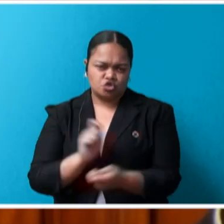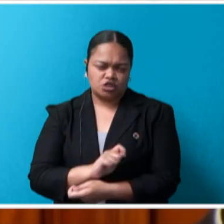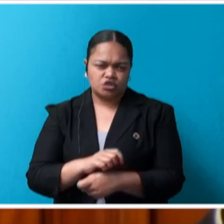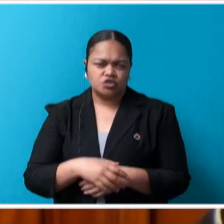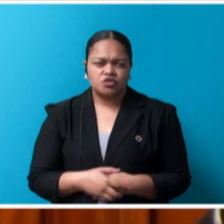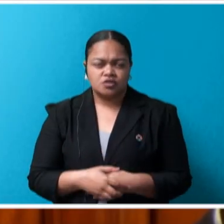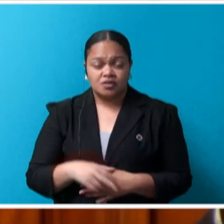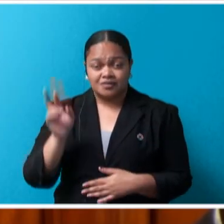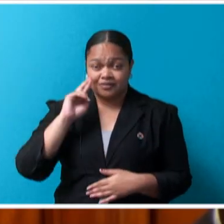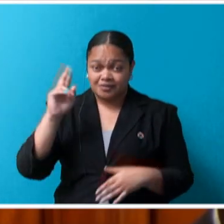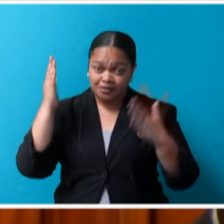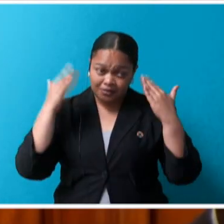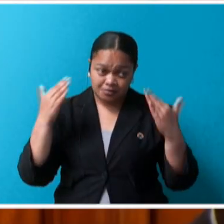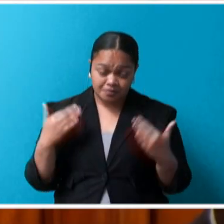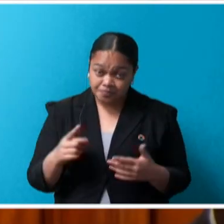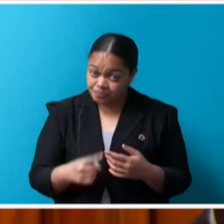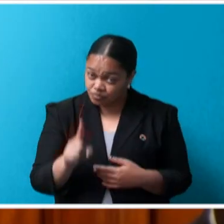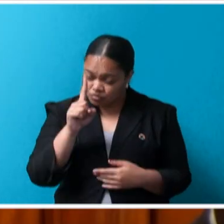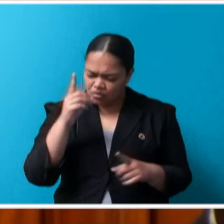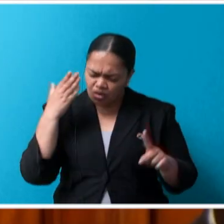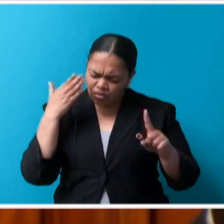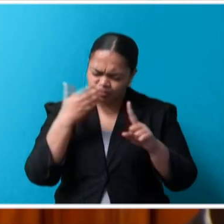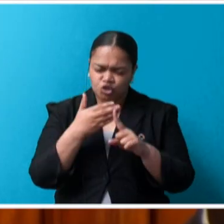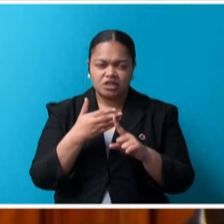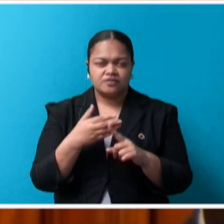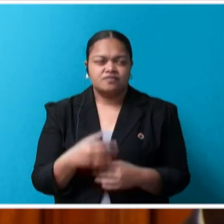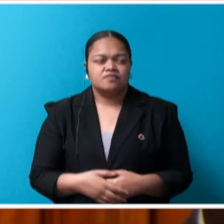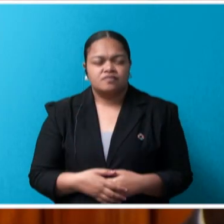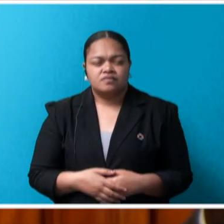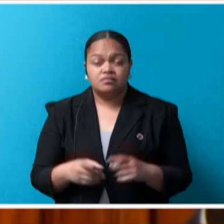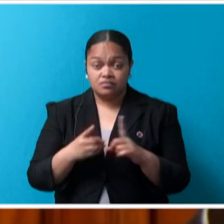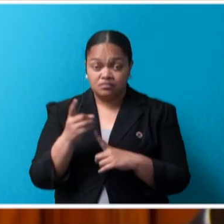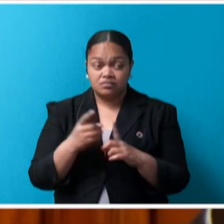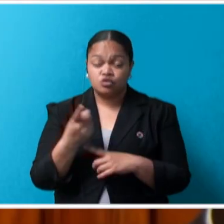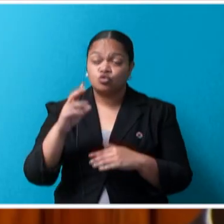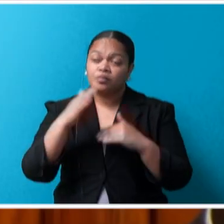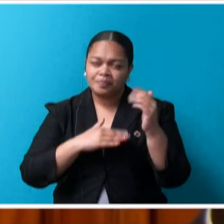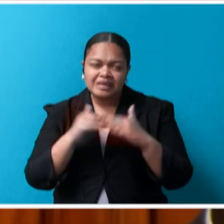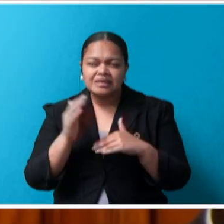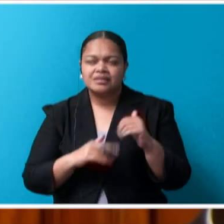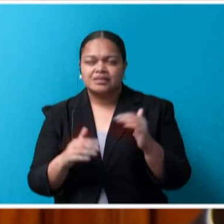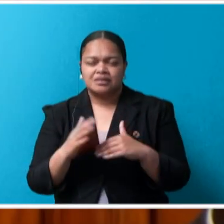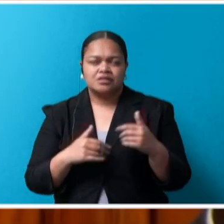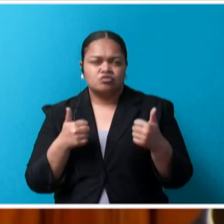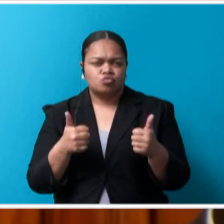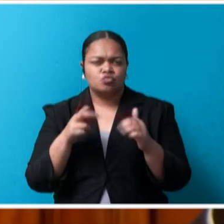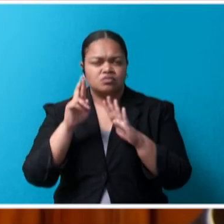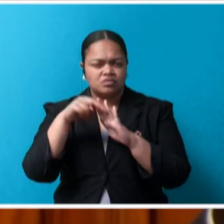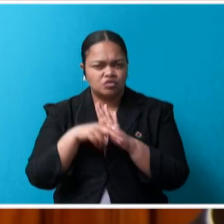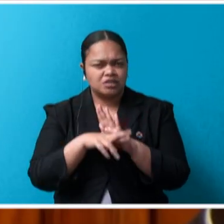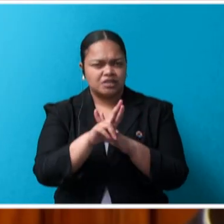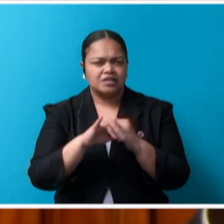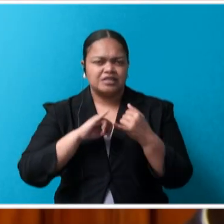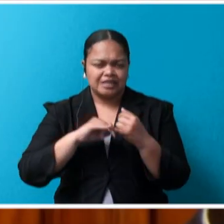Mr. Speaker, sir, one of the key objectives of the Ministry of Commerce and Business Development is to build a vibrant, resilient, and